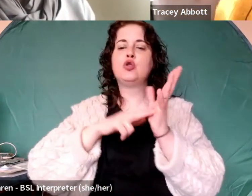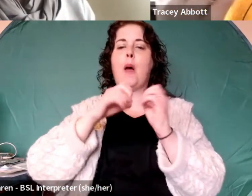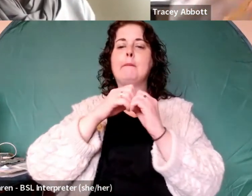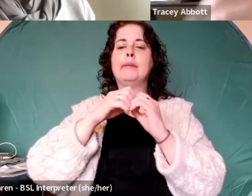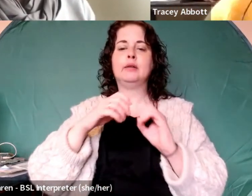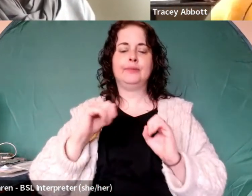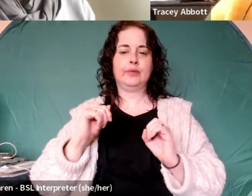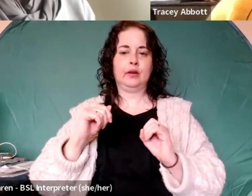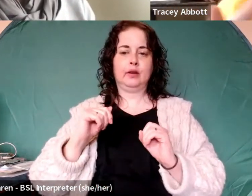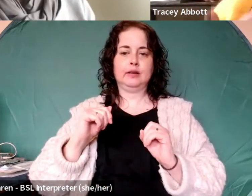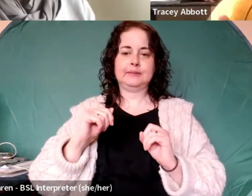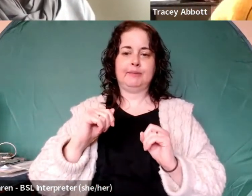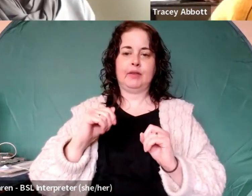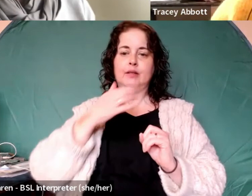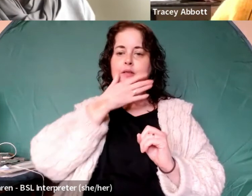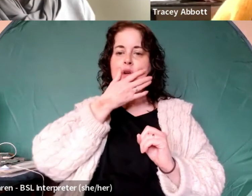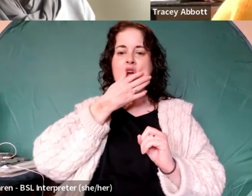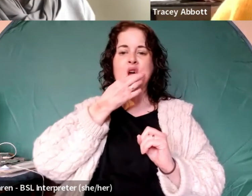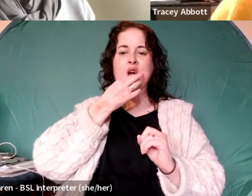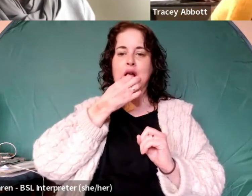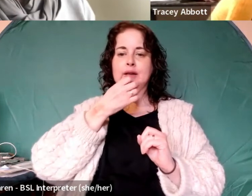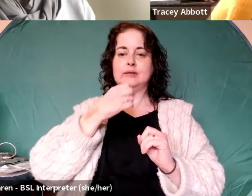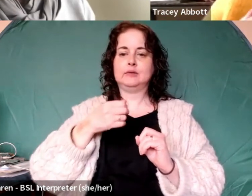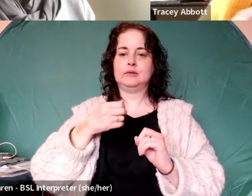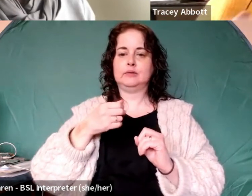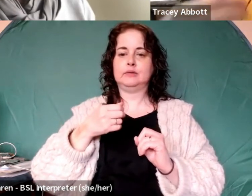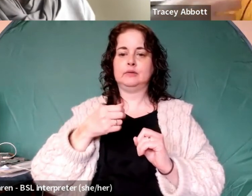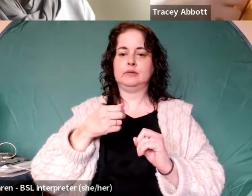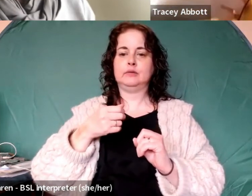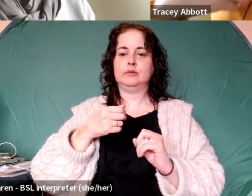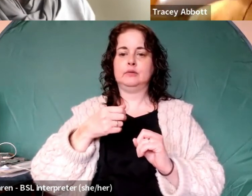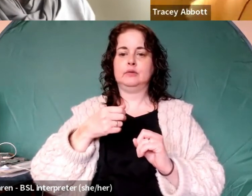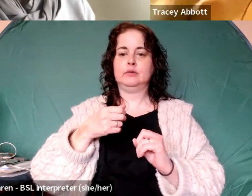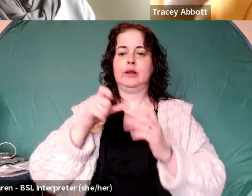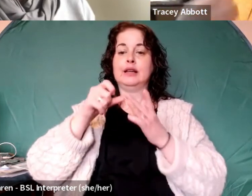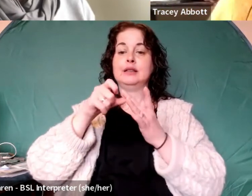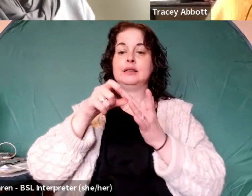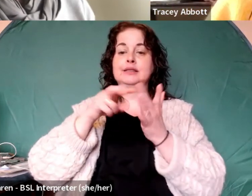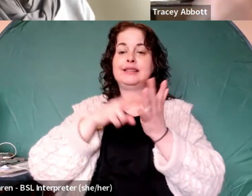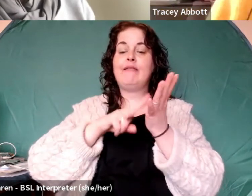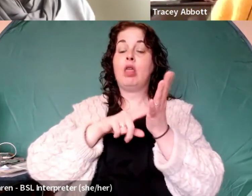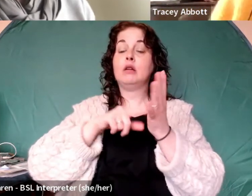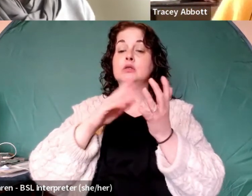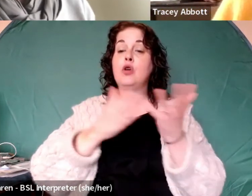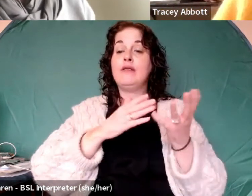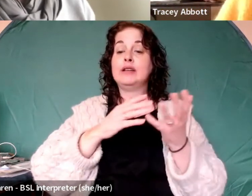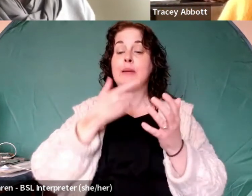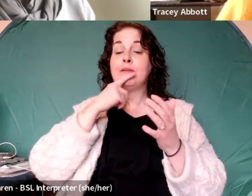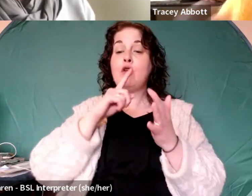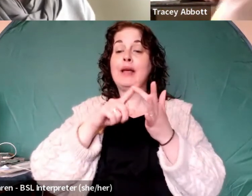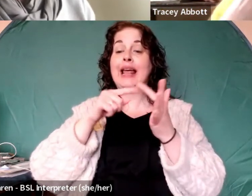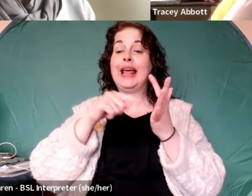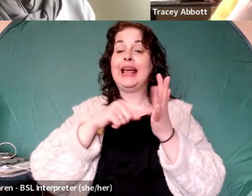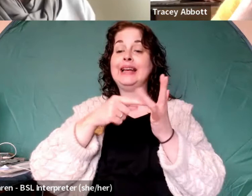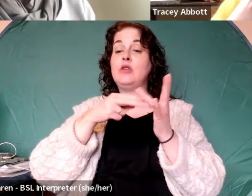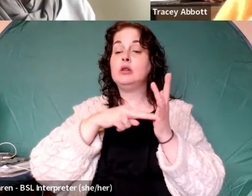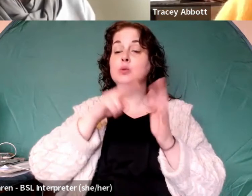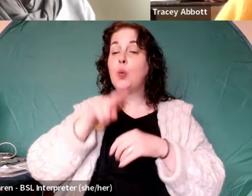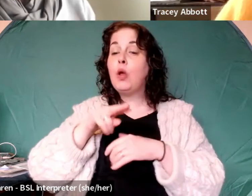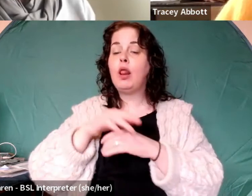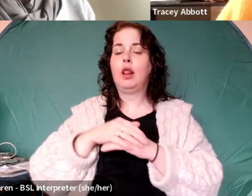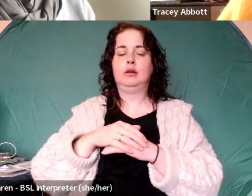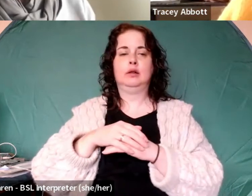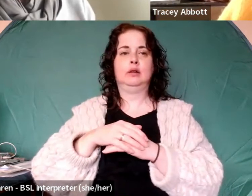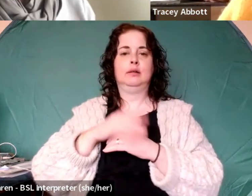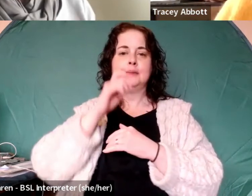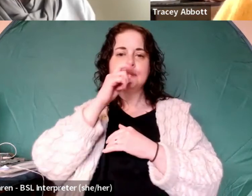know, all of our people come. I mean, the civil service is, excuse me, all full of people from Eton. It just is what it is. But again, it's